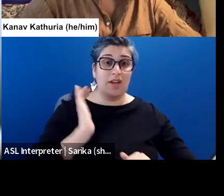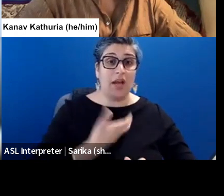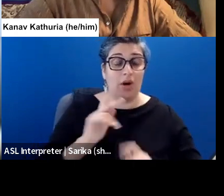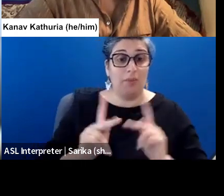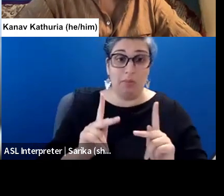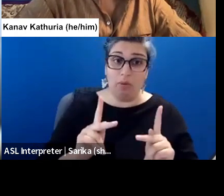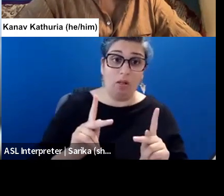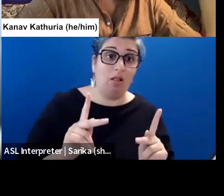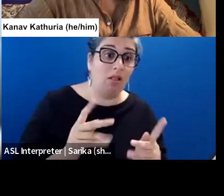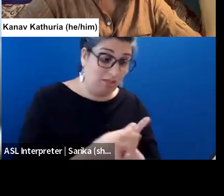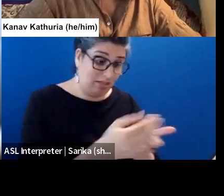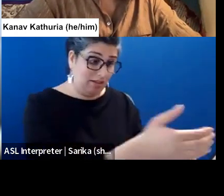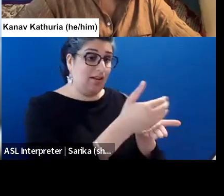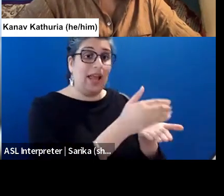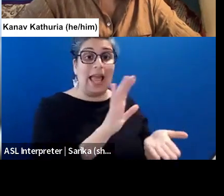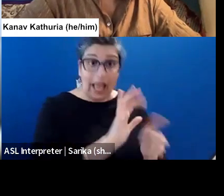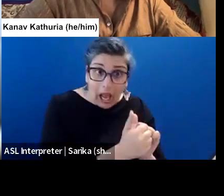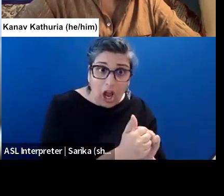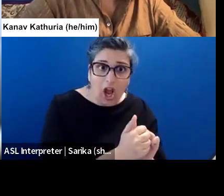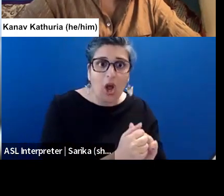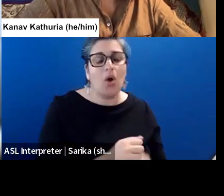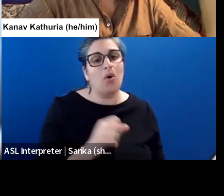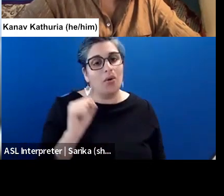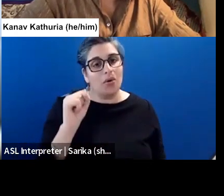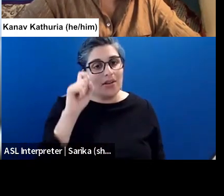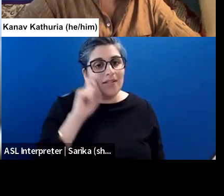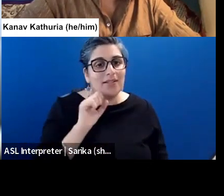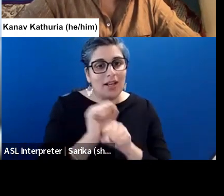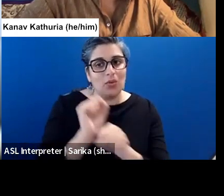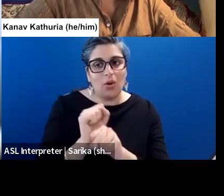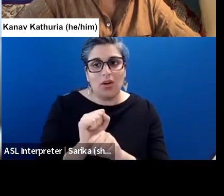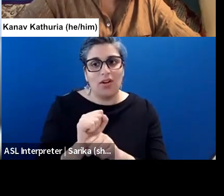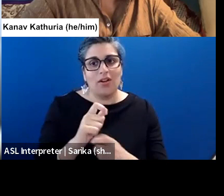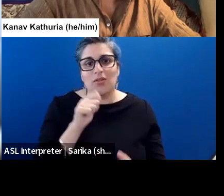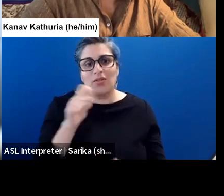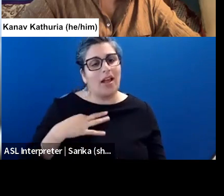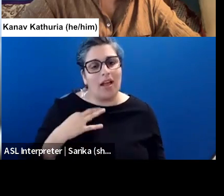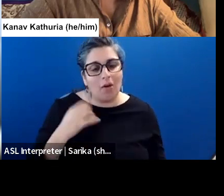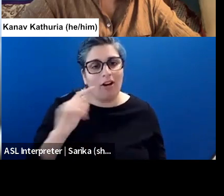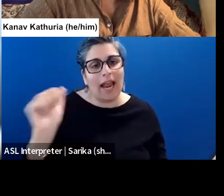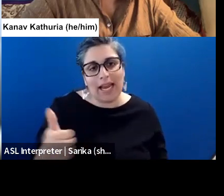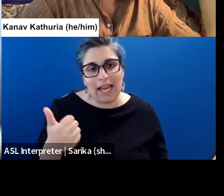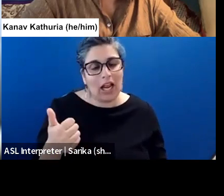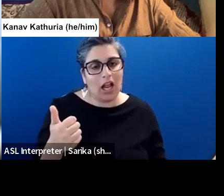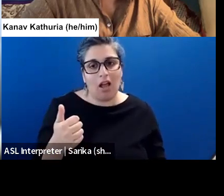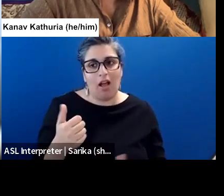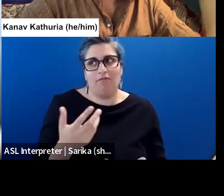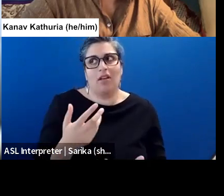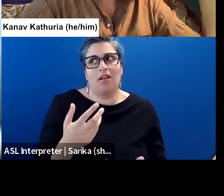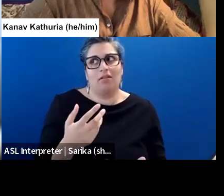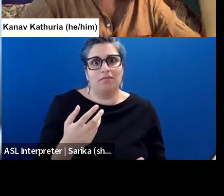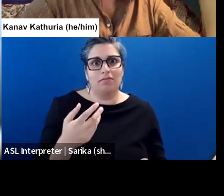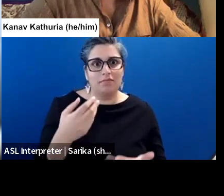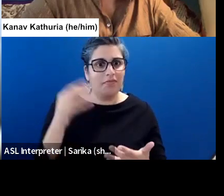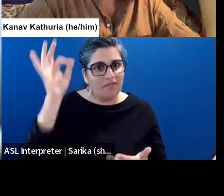sex work. And these are small business owners who are not eligible for any of the relief, right? Because it's criminalized work.